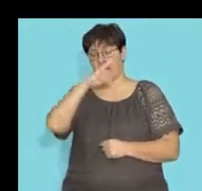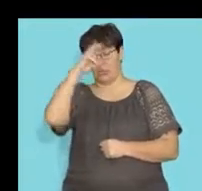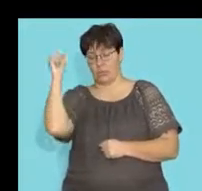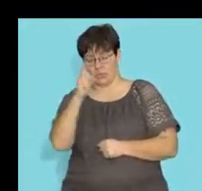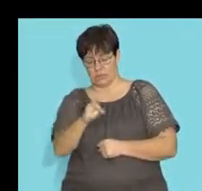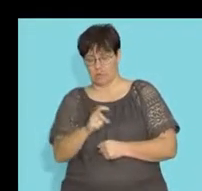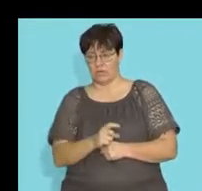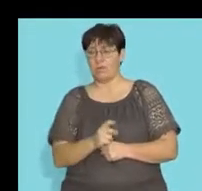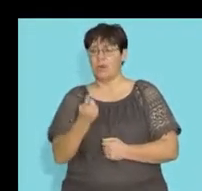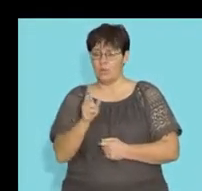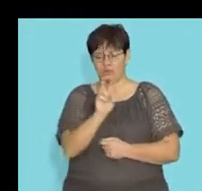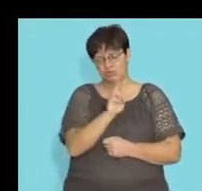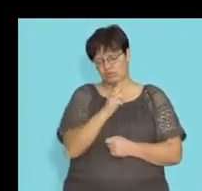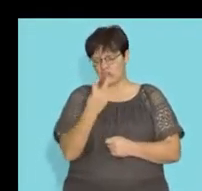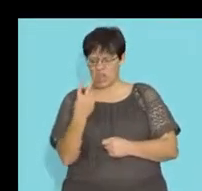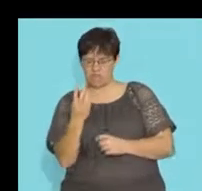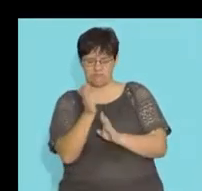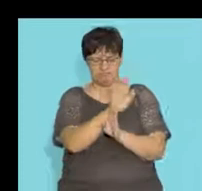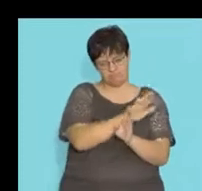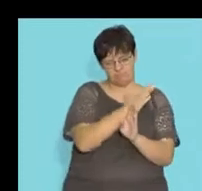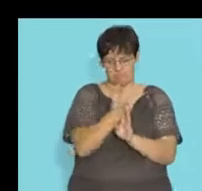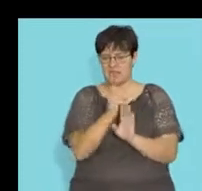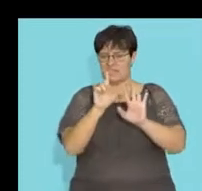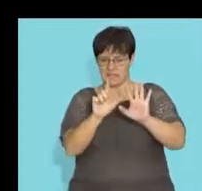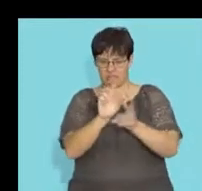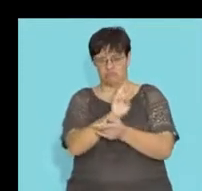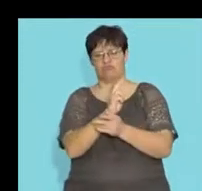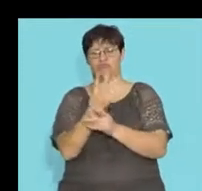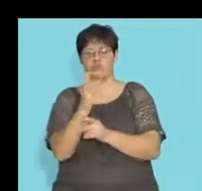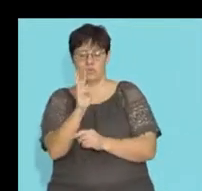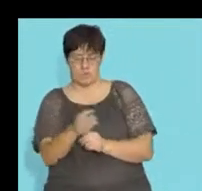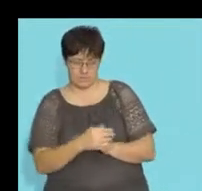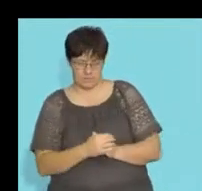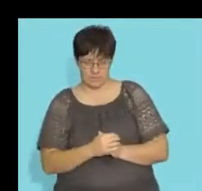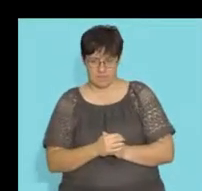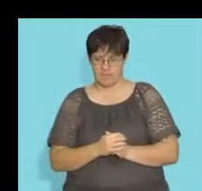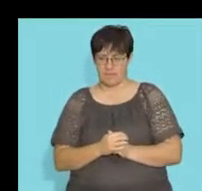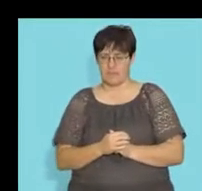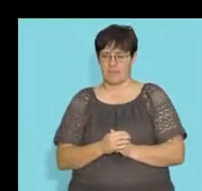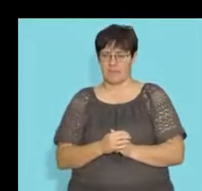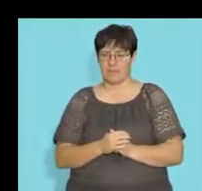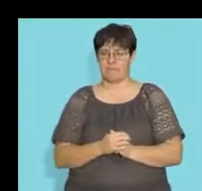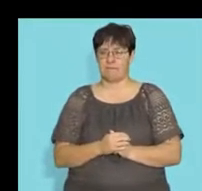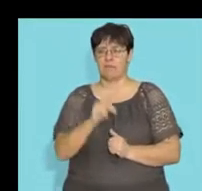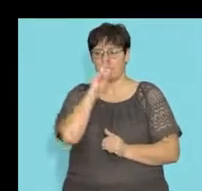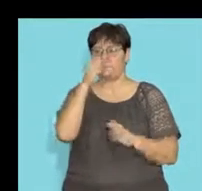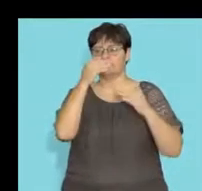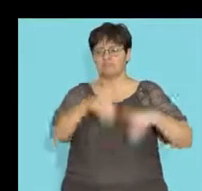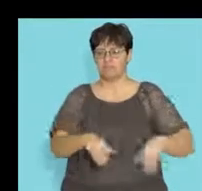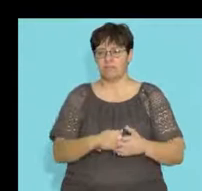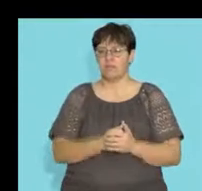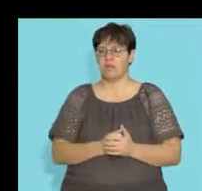will change more or less round about a pH of 7. When we look at